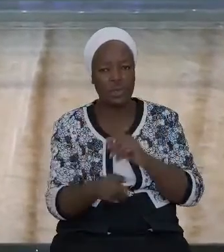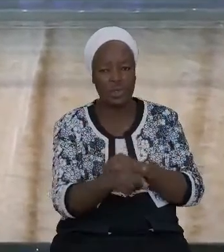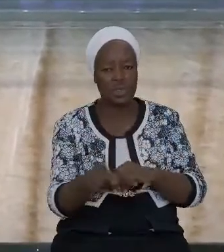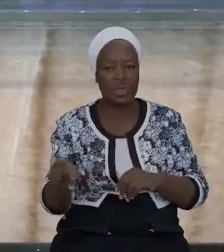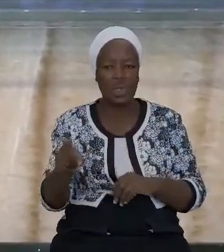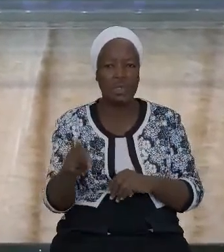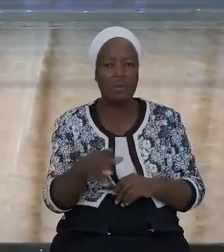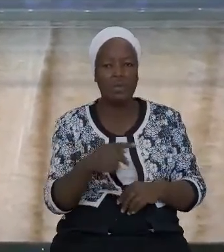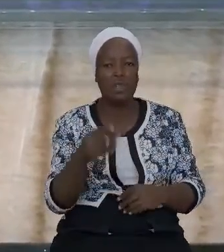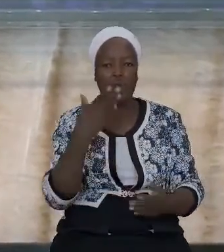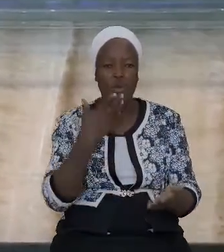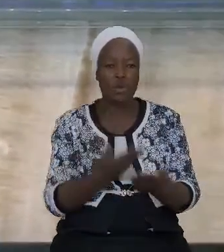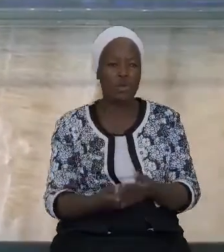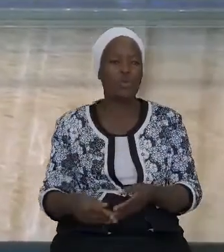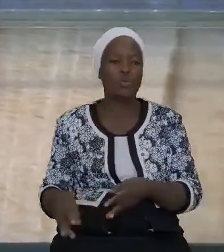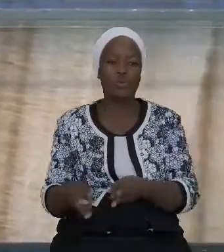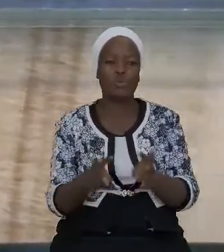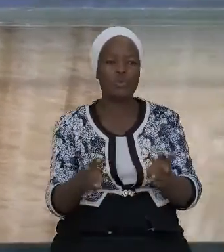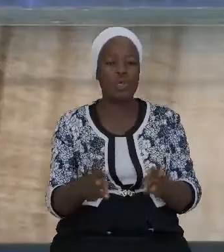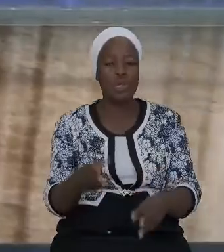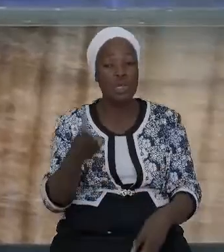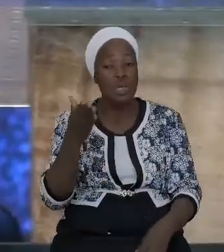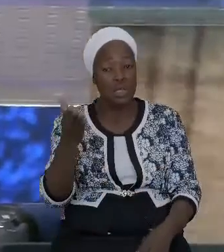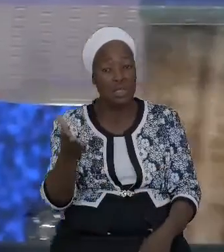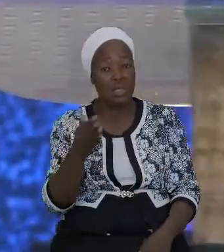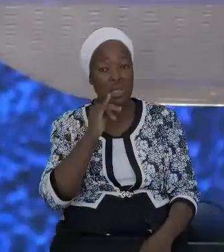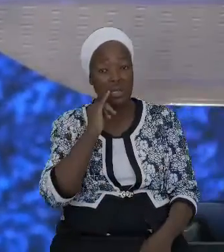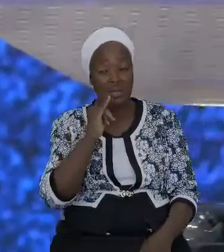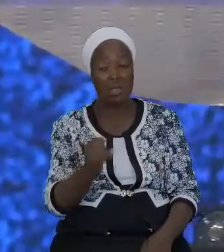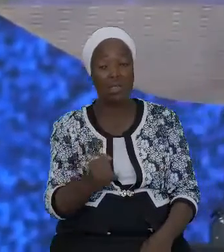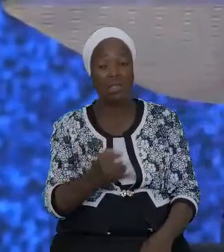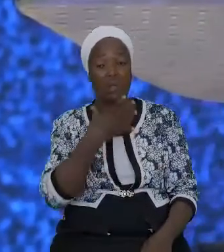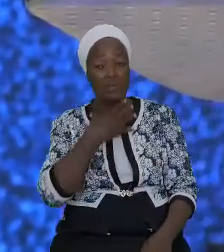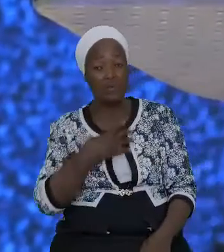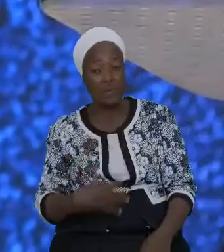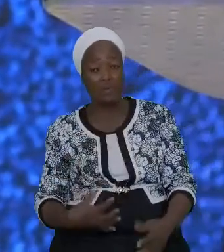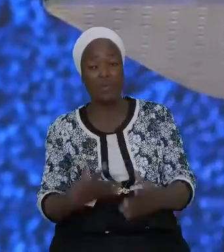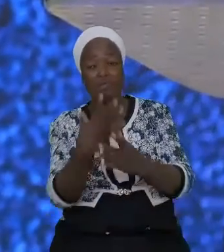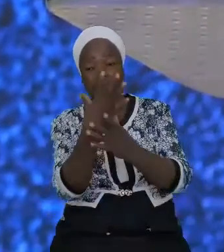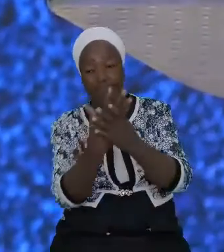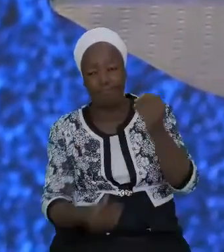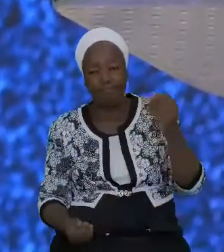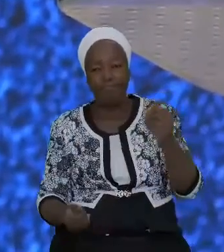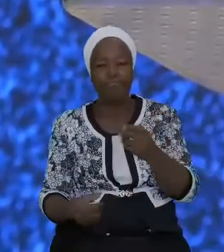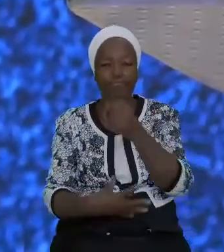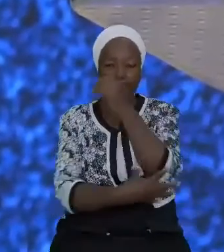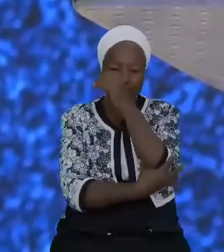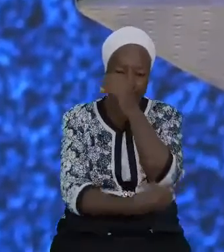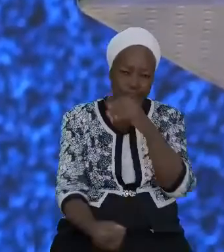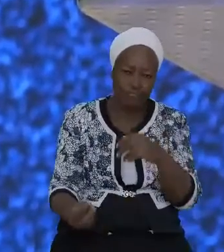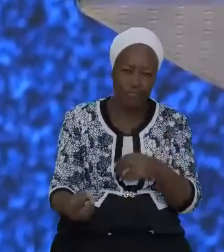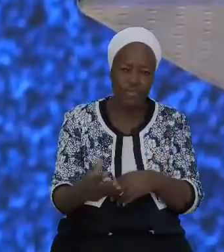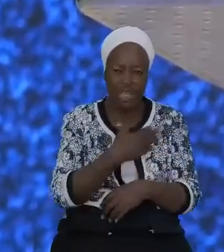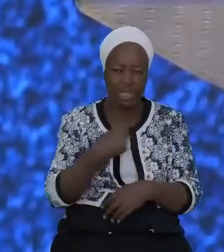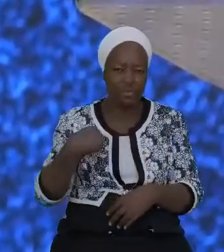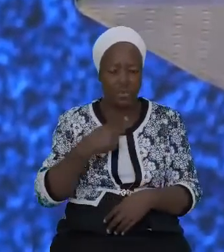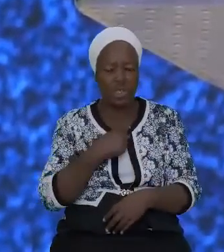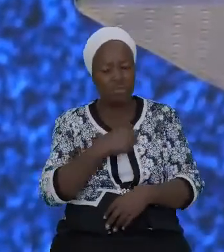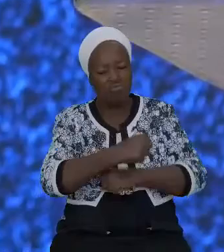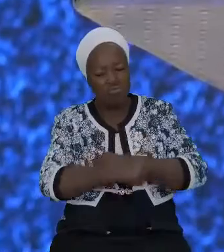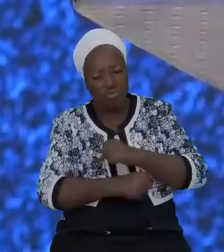way. There is famine, there's scarcity, there's recession, there's poverty, and we're